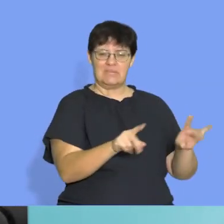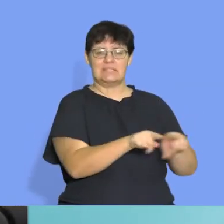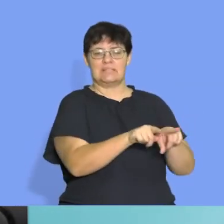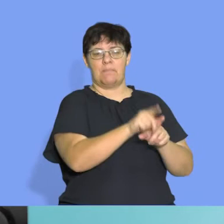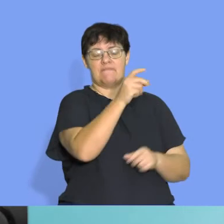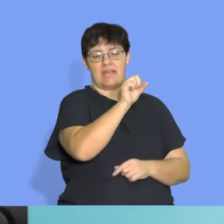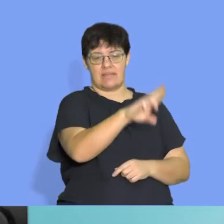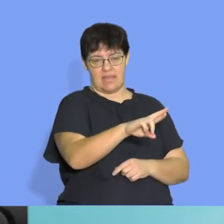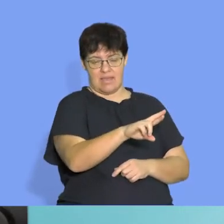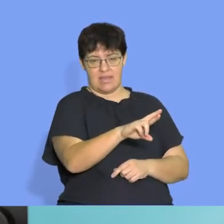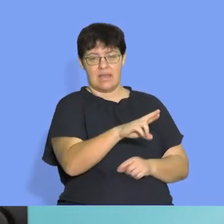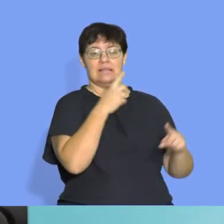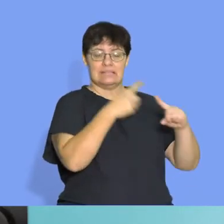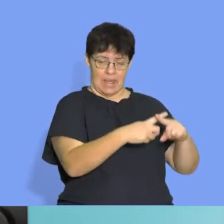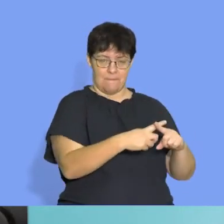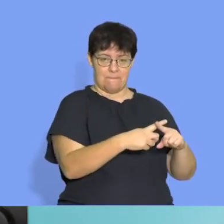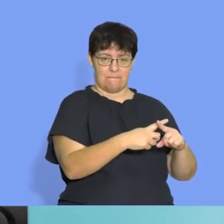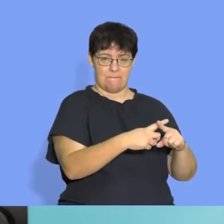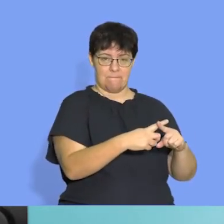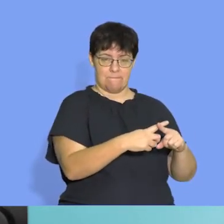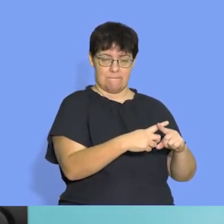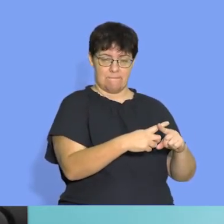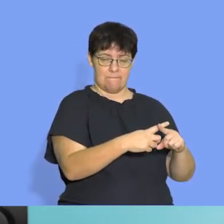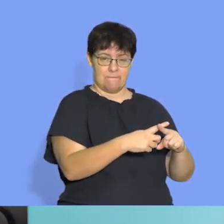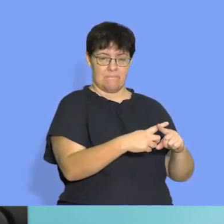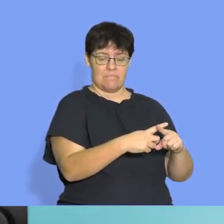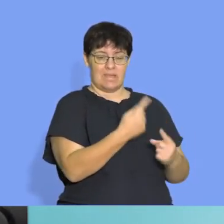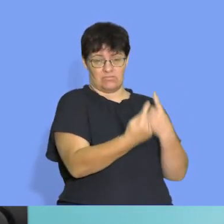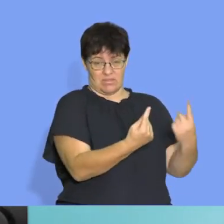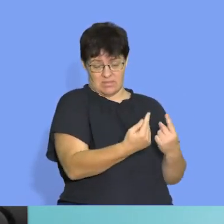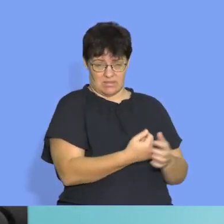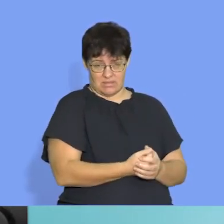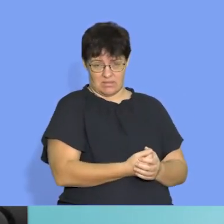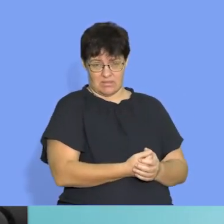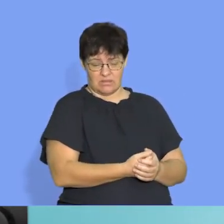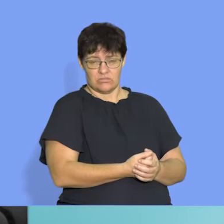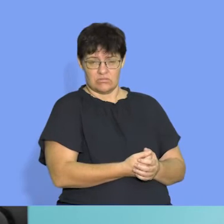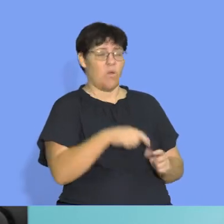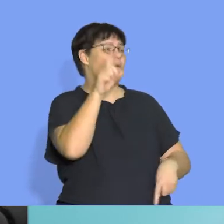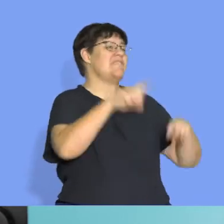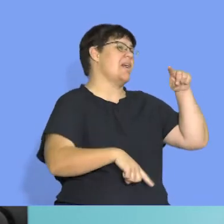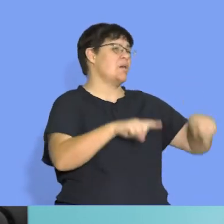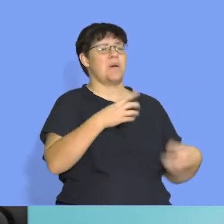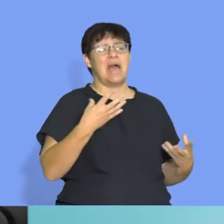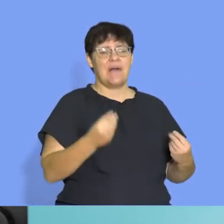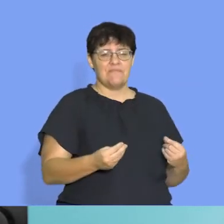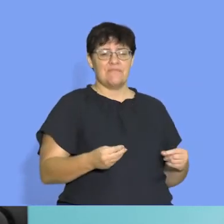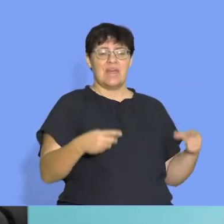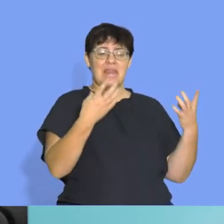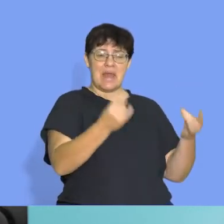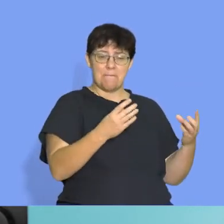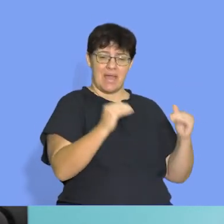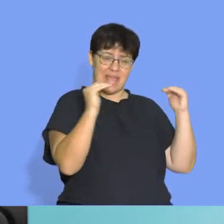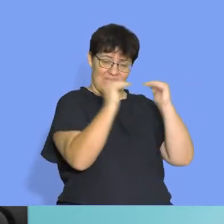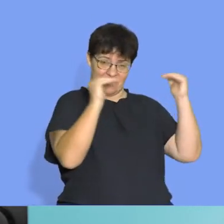will multiply to get that number. Meaning, every variable that has an even number as